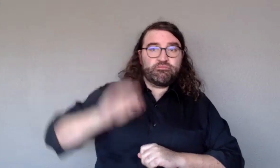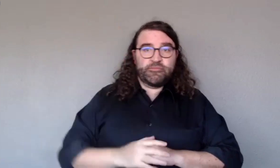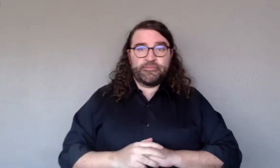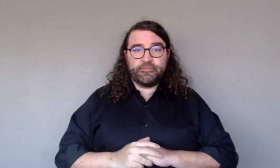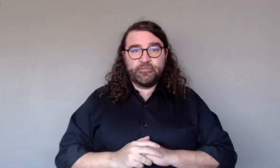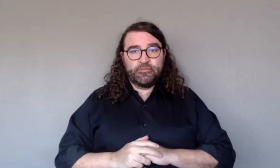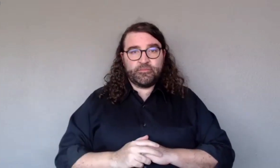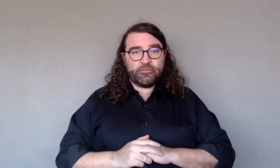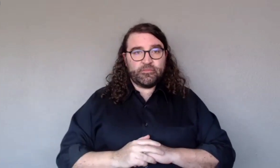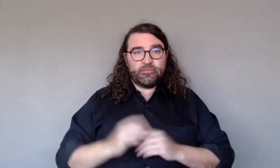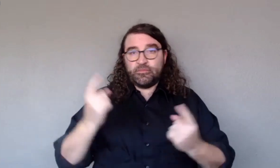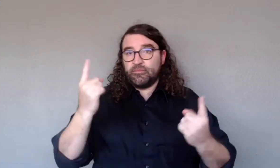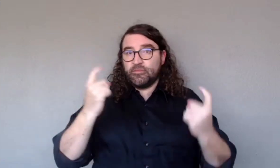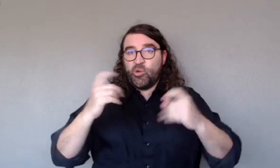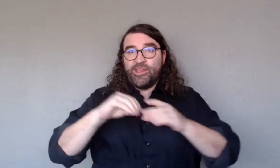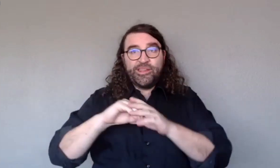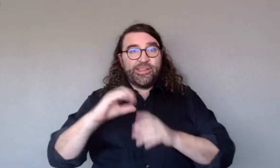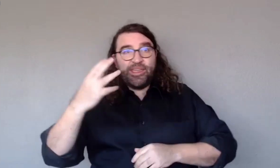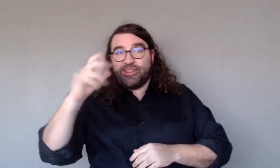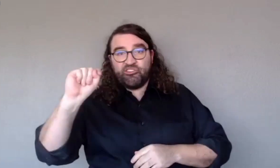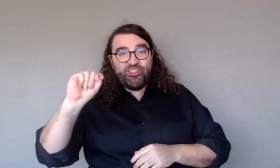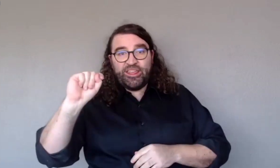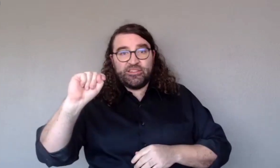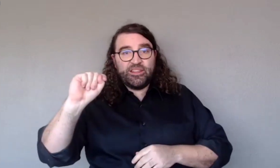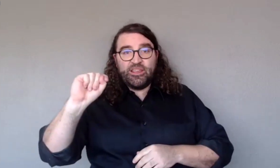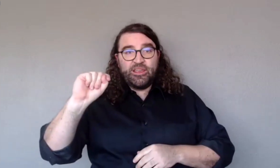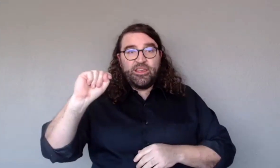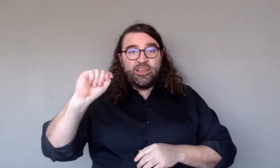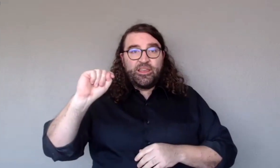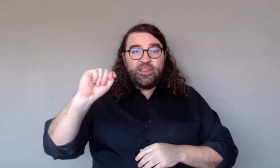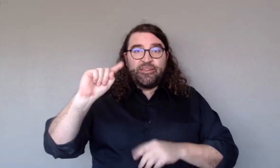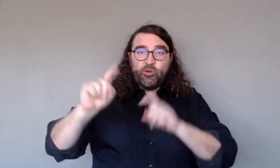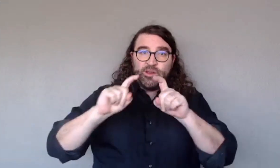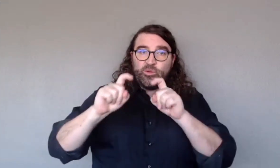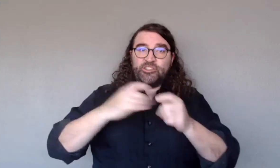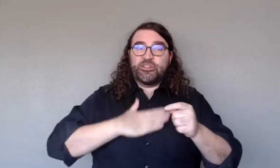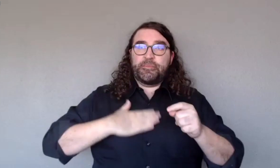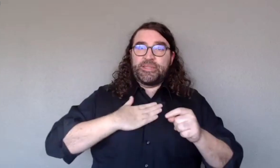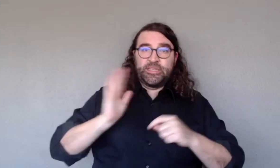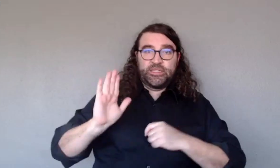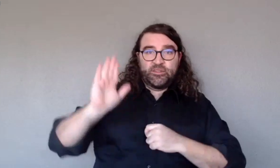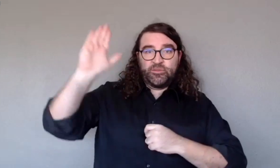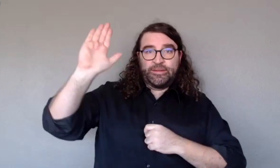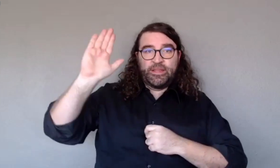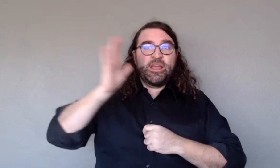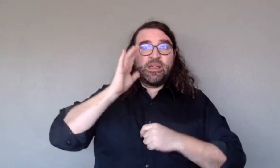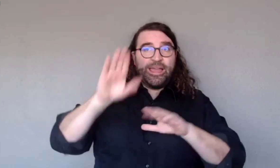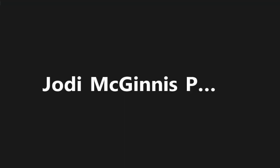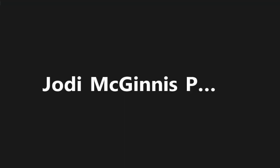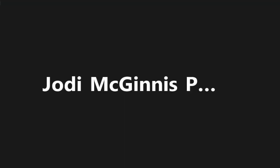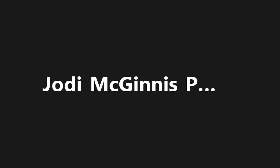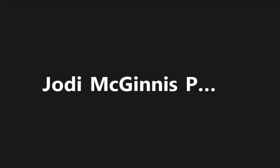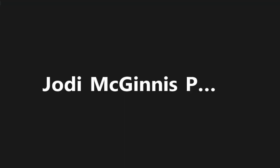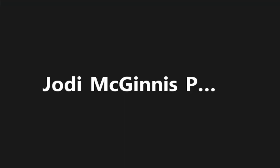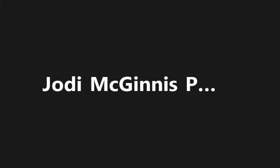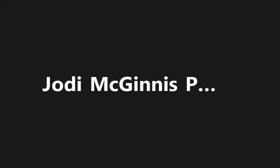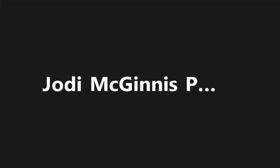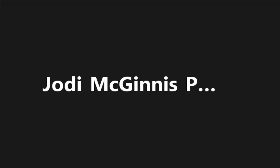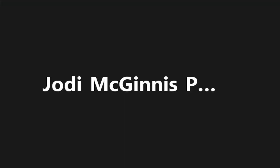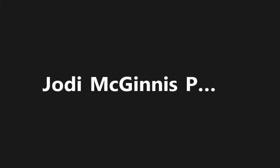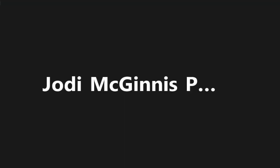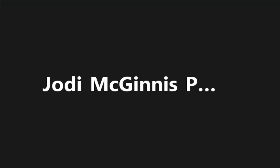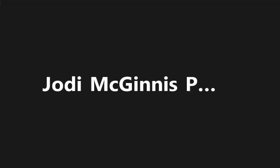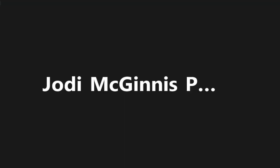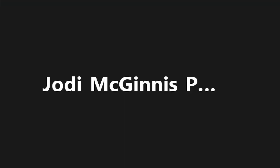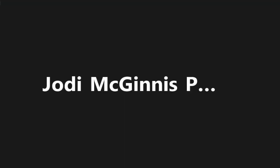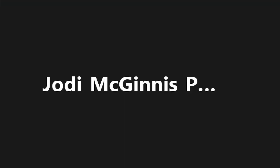in the chat. So if you'd like to ask a question, please raise your hand and I will unmute you. We're going to start with Julia